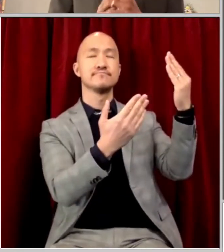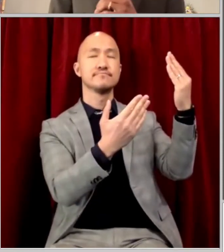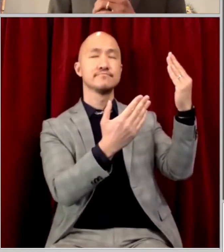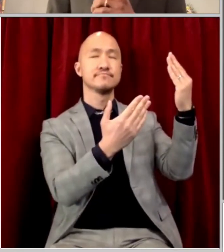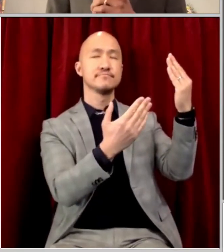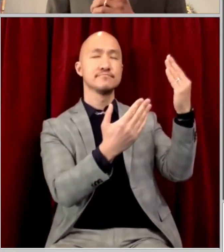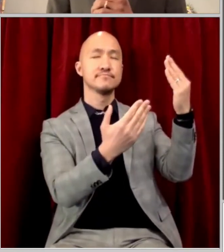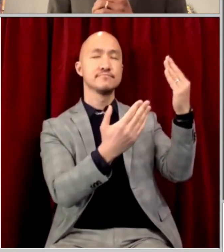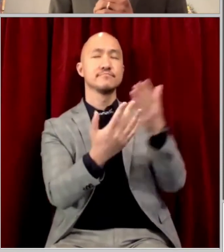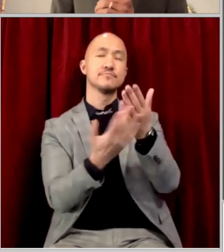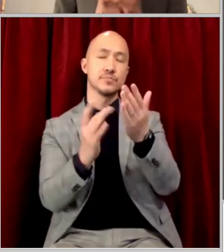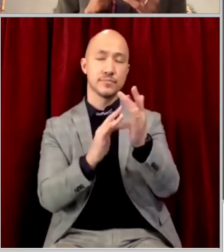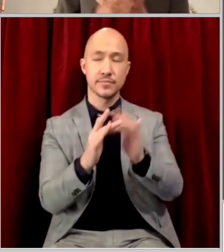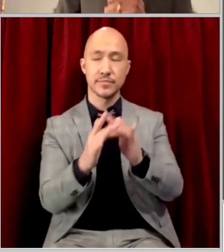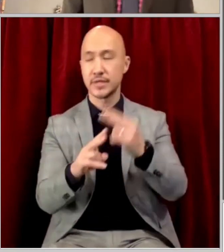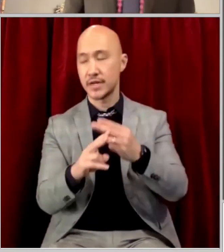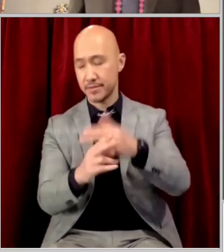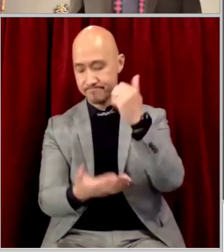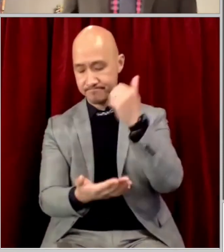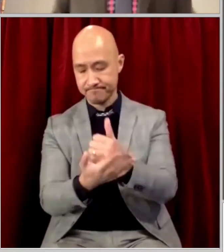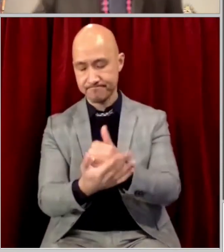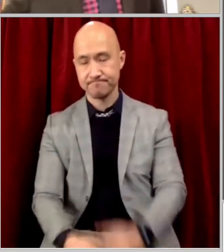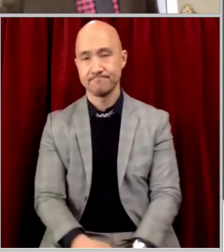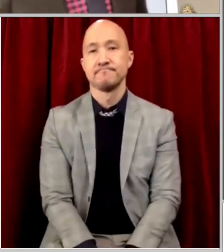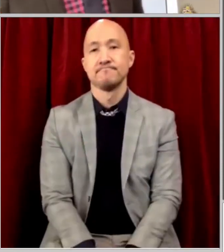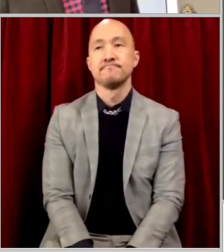pray and ask these things in Jesus' name. Amen.